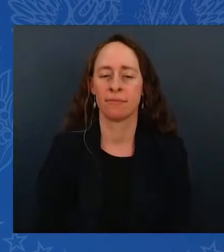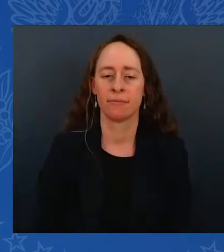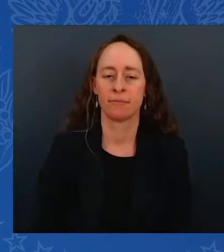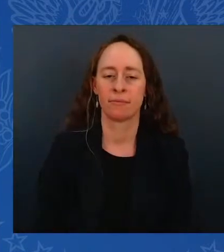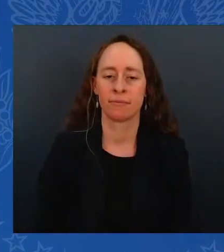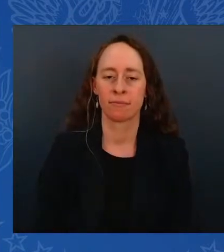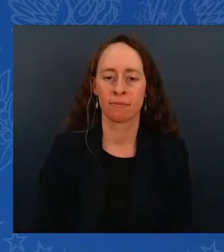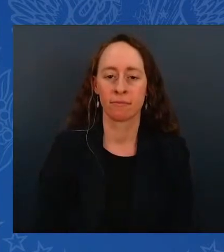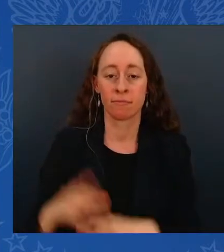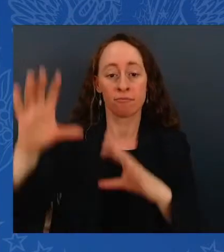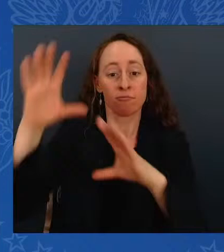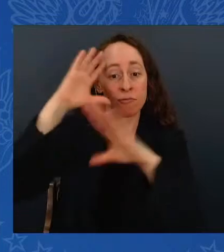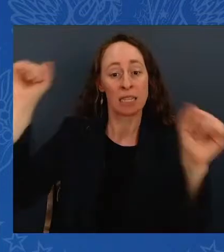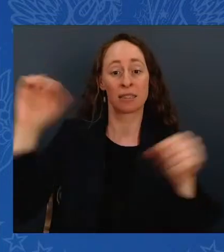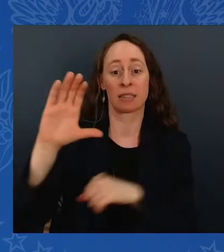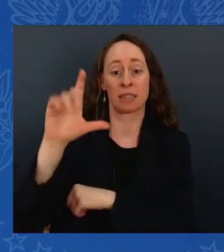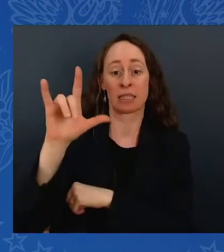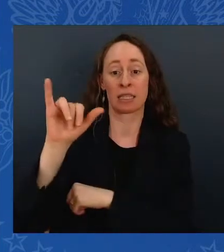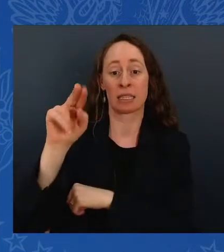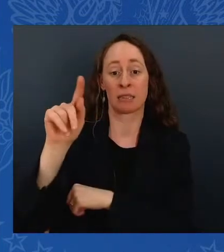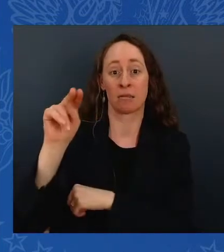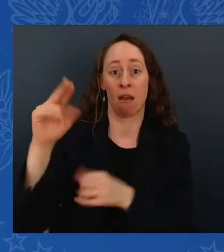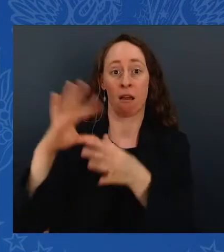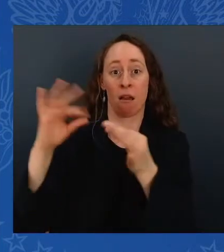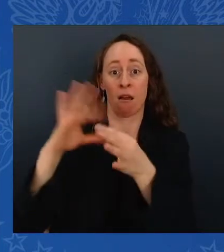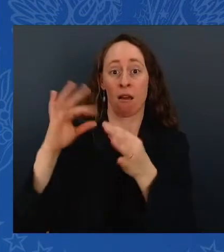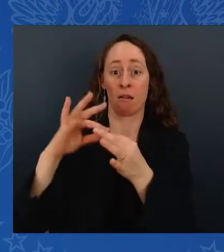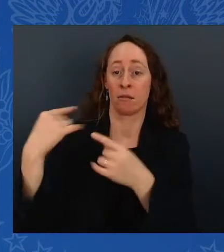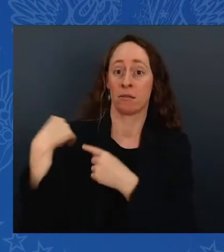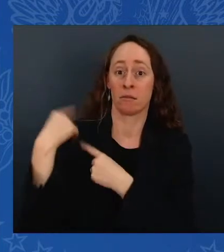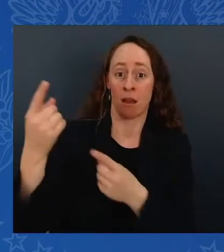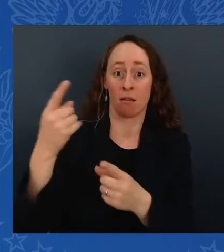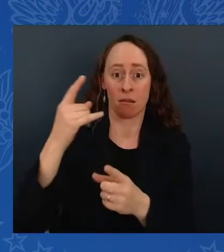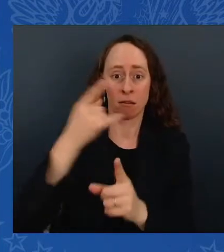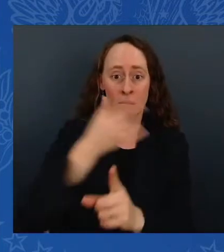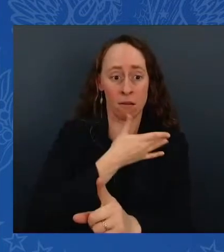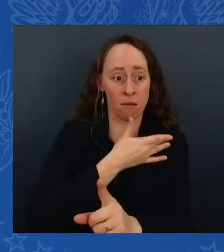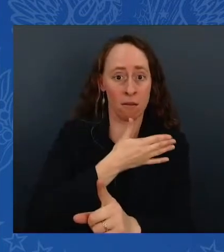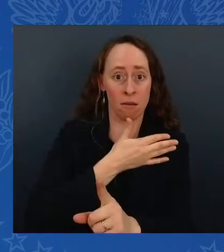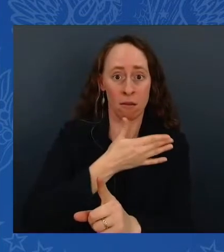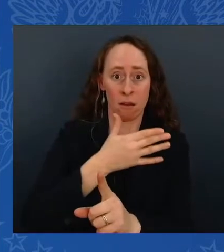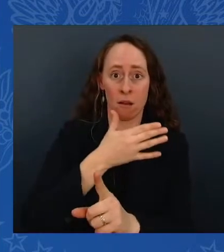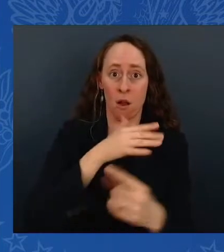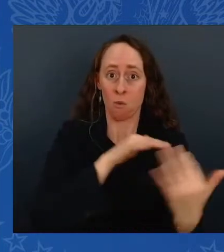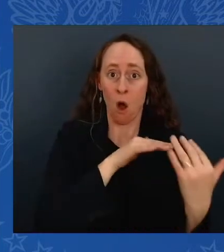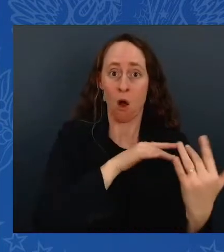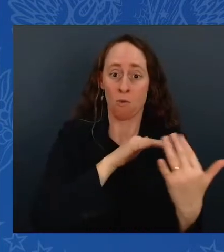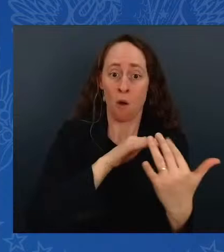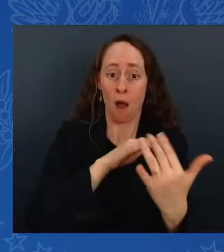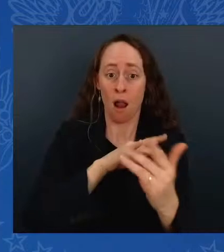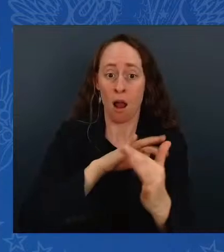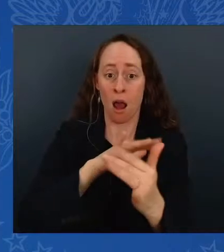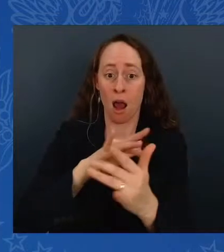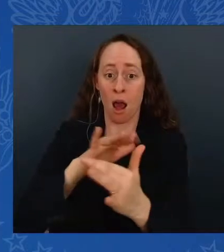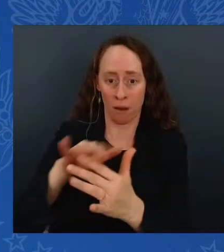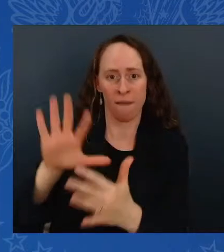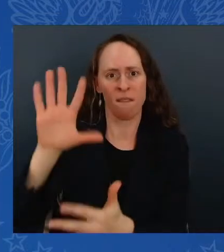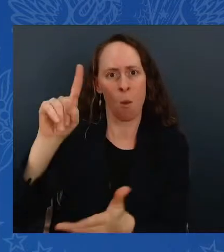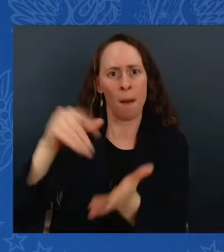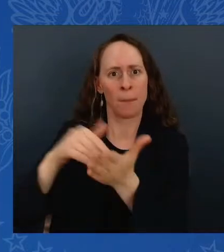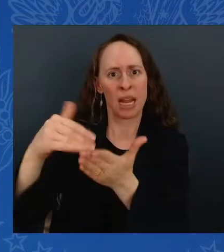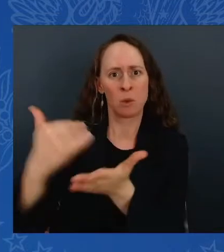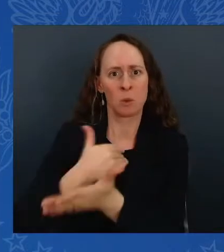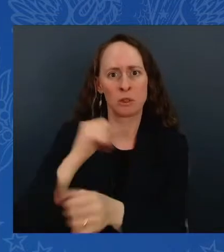has created about 51 million jobs. Of those 51 million jobs in that period, the economy